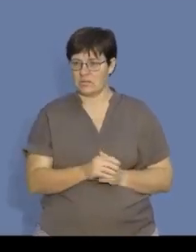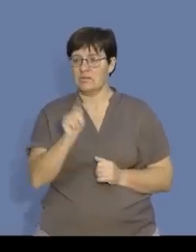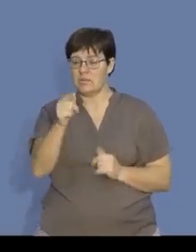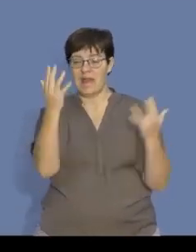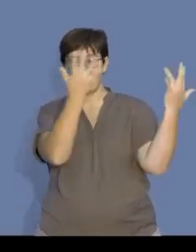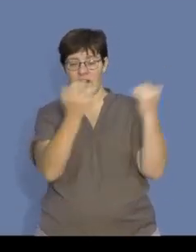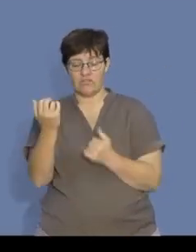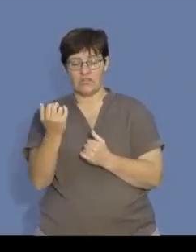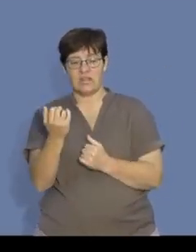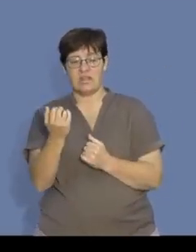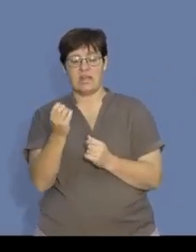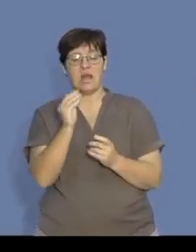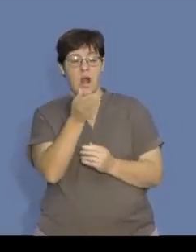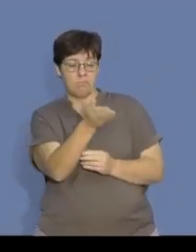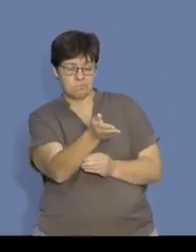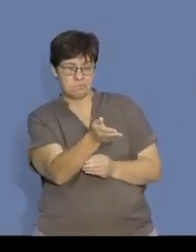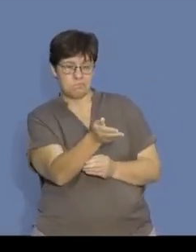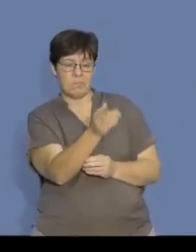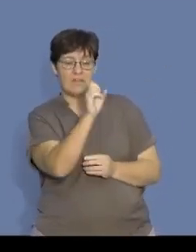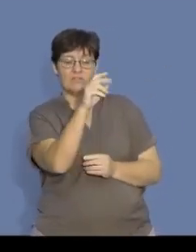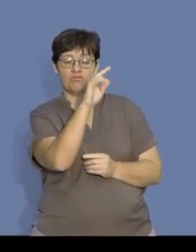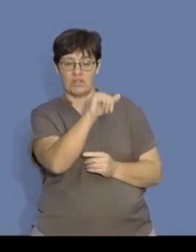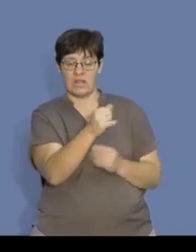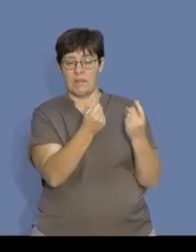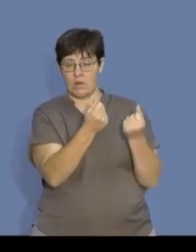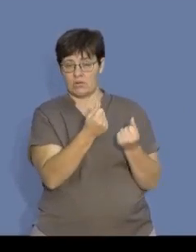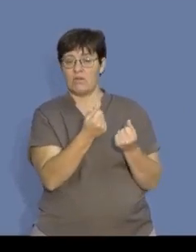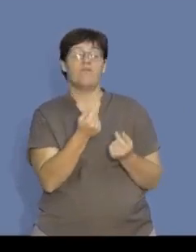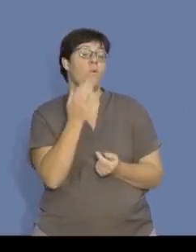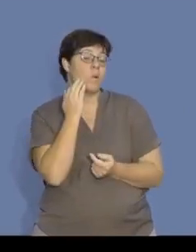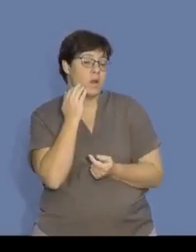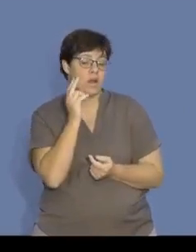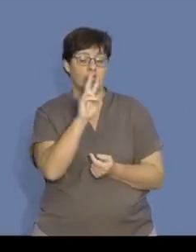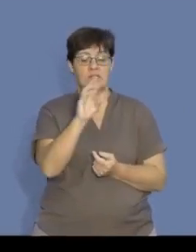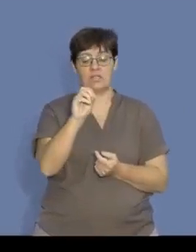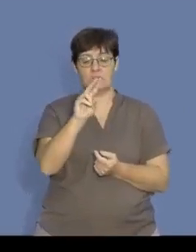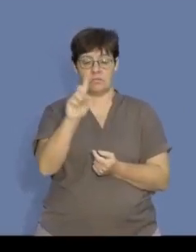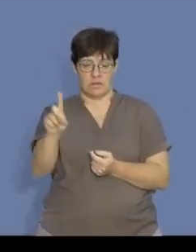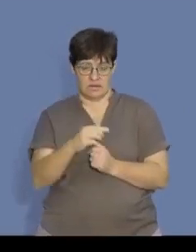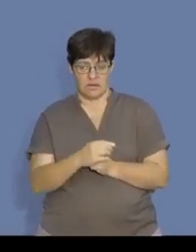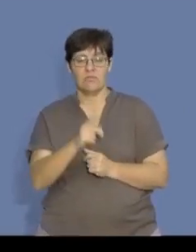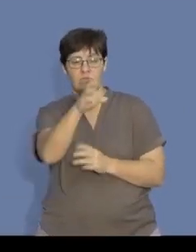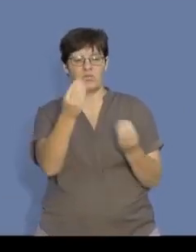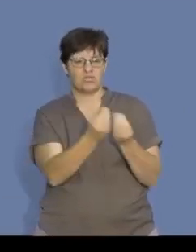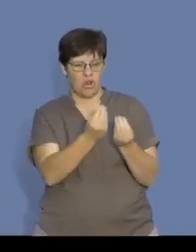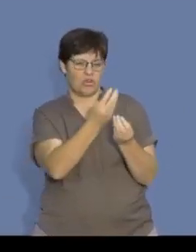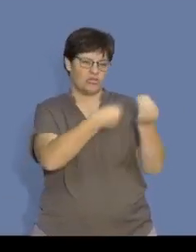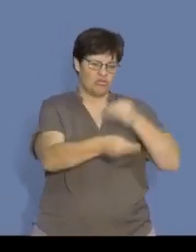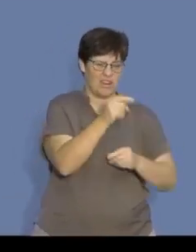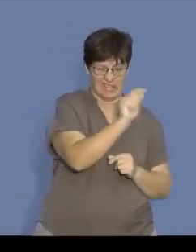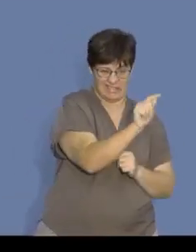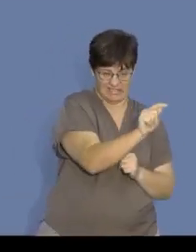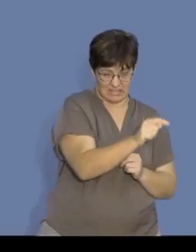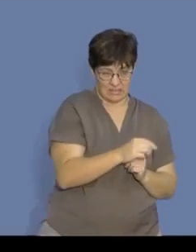question. Calculate the inventory amount for 2021. Inventory, obviously